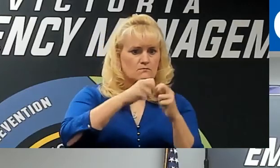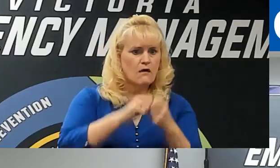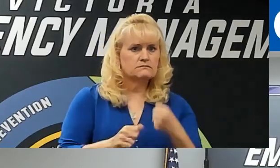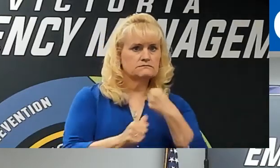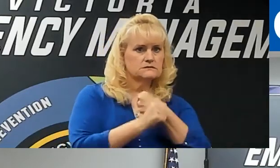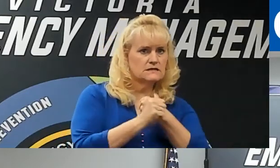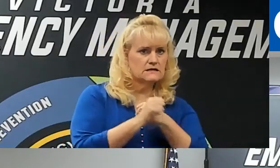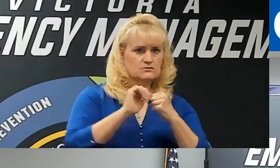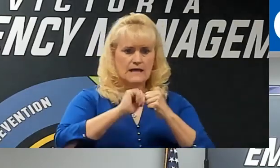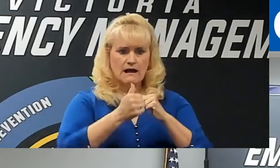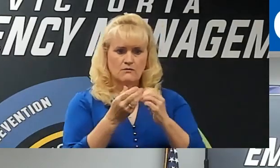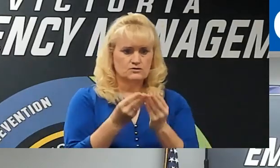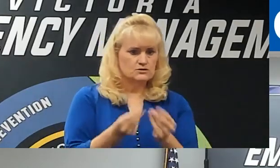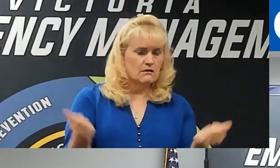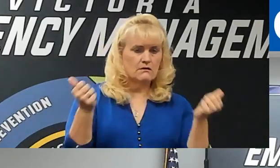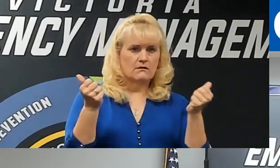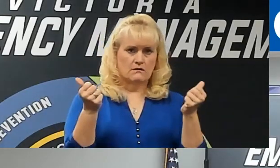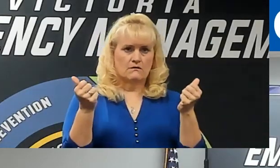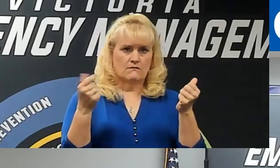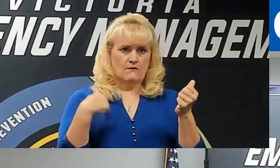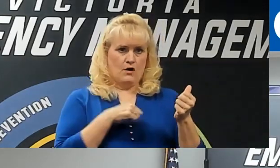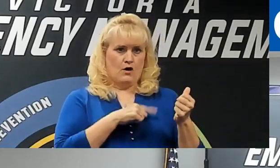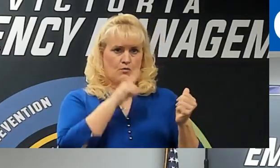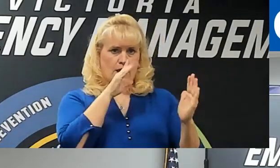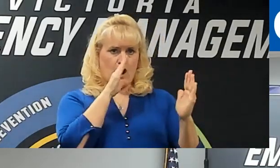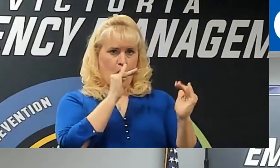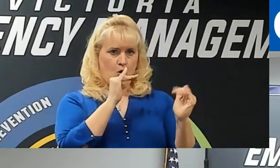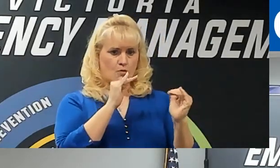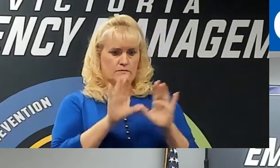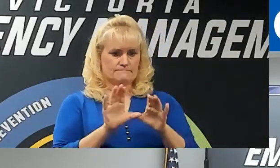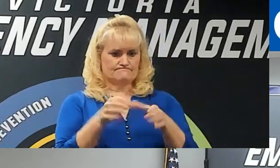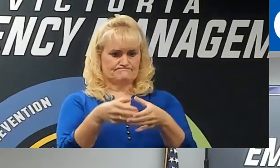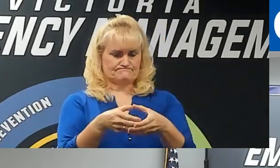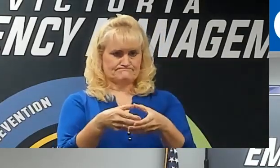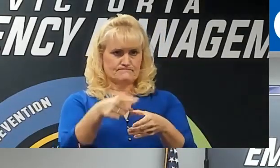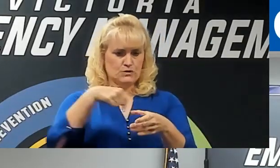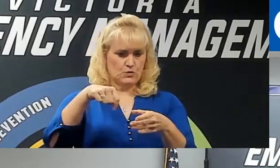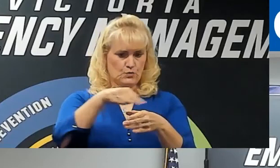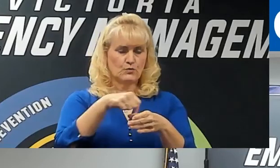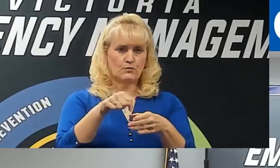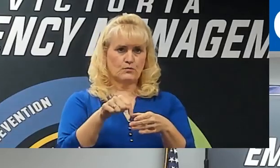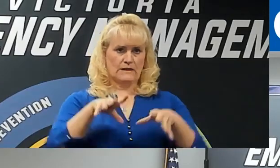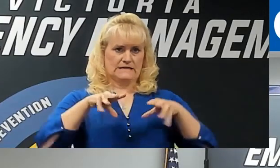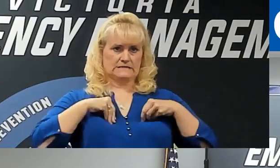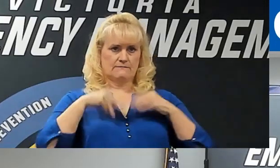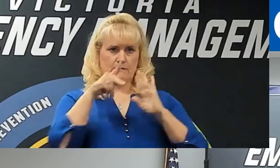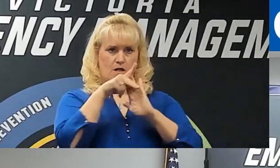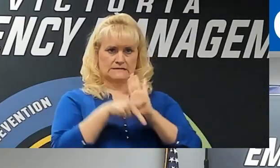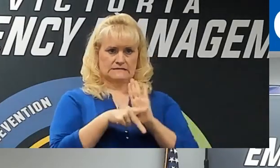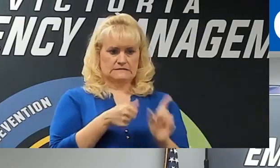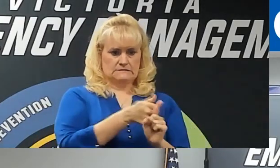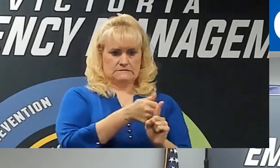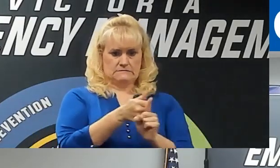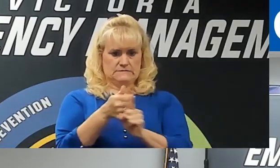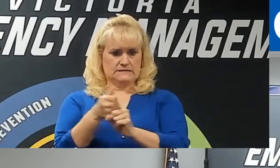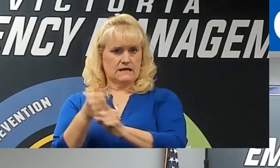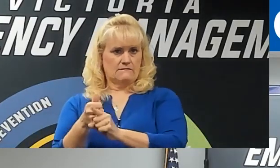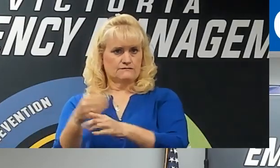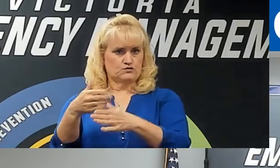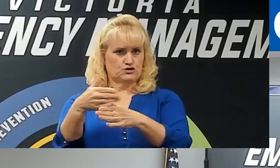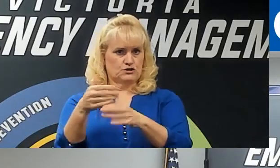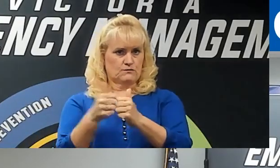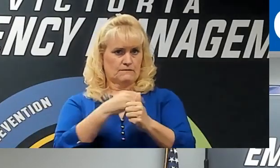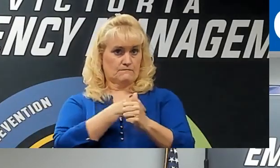done about it. And we hope that they would adopt policies of their own that they can share with their